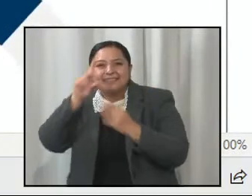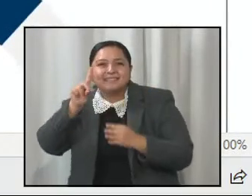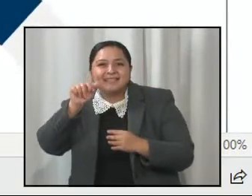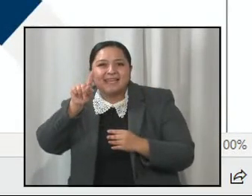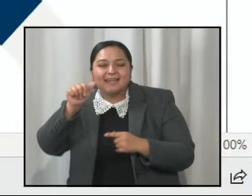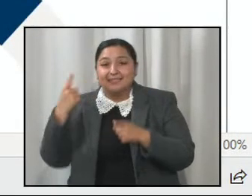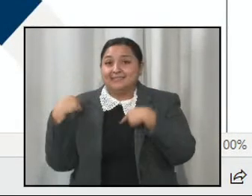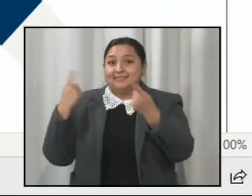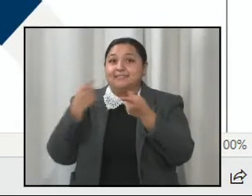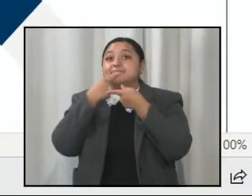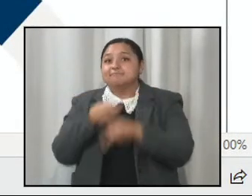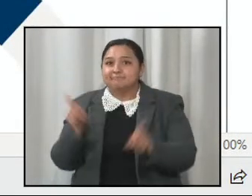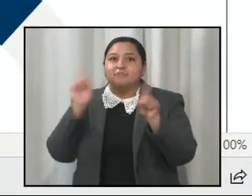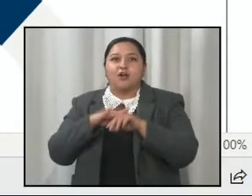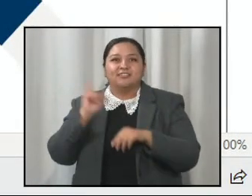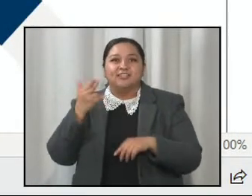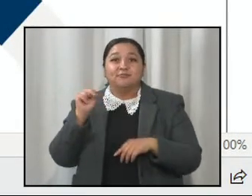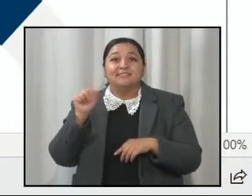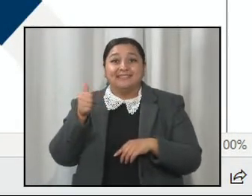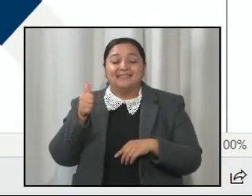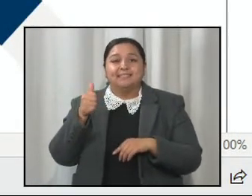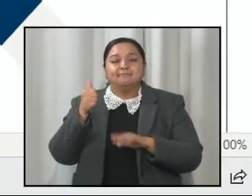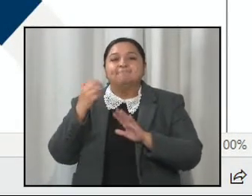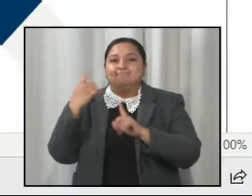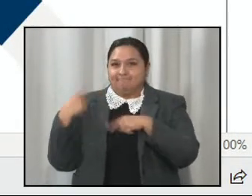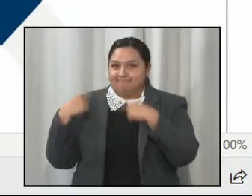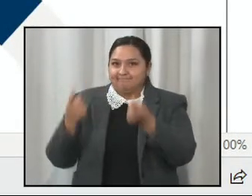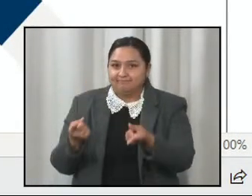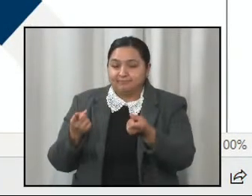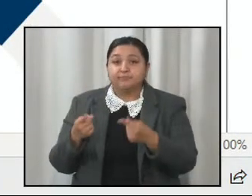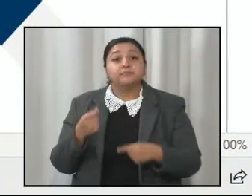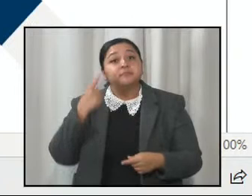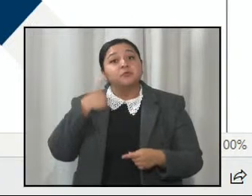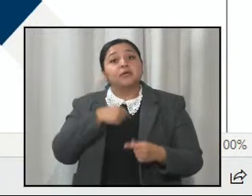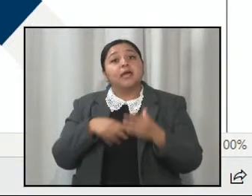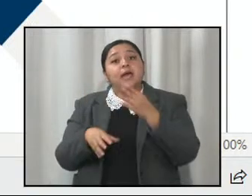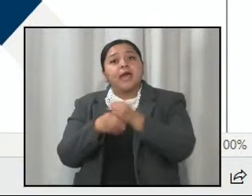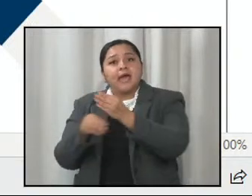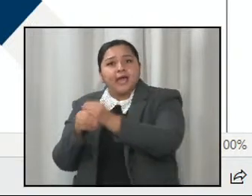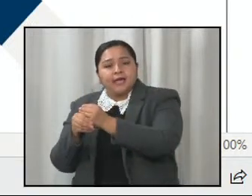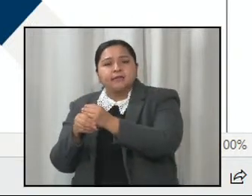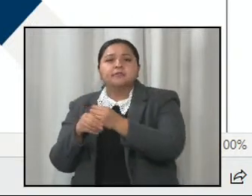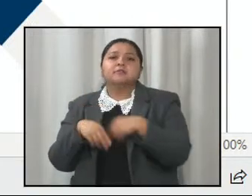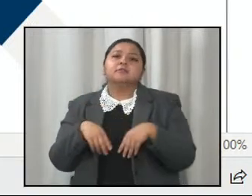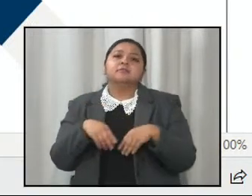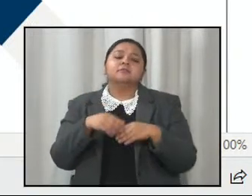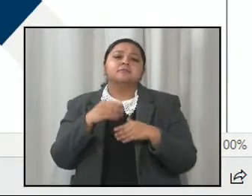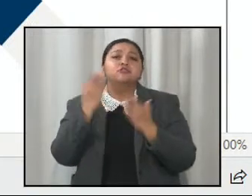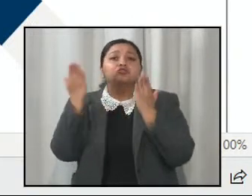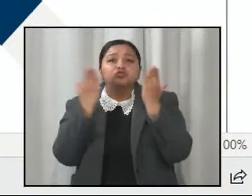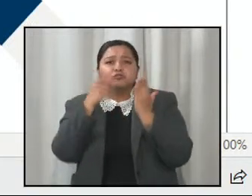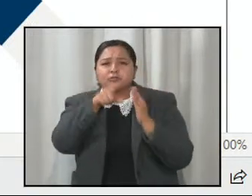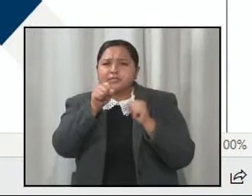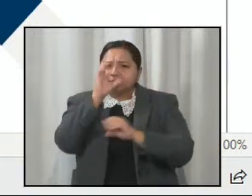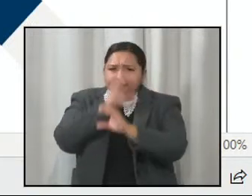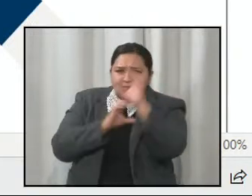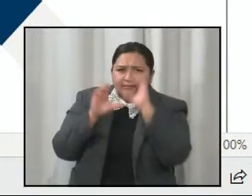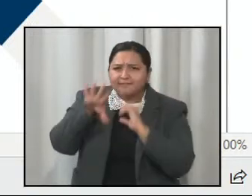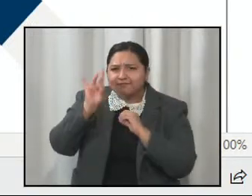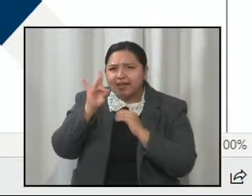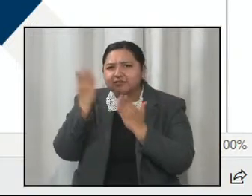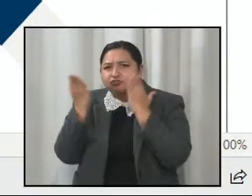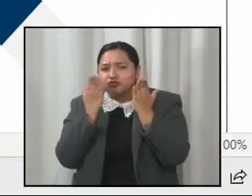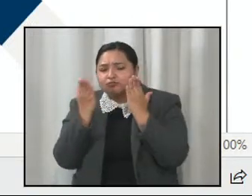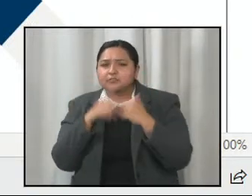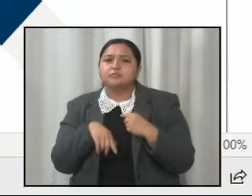We display the number of visits to our multi-service center, where people can access many different services, navigate through shelter